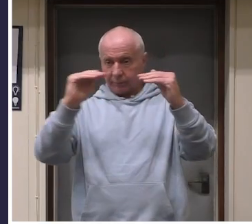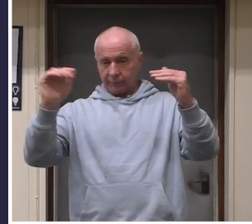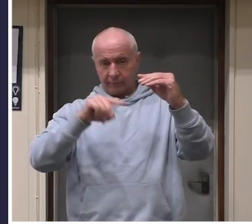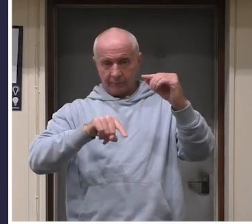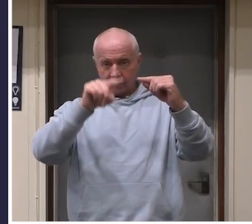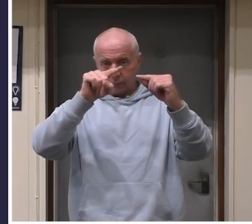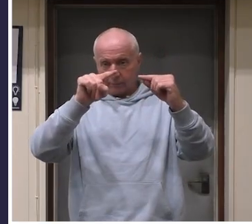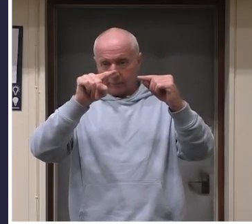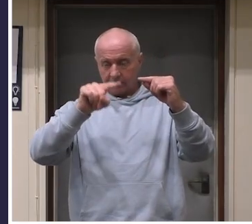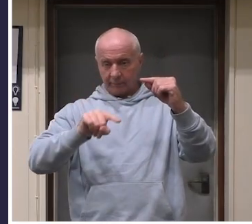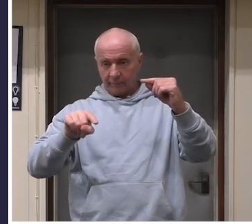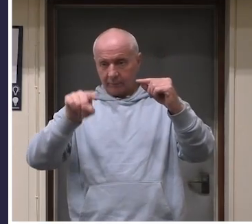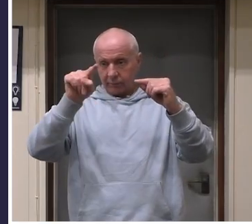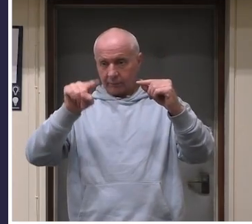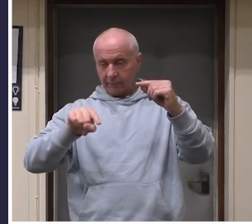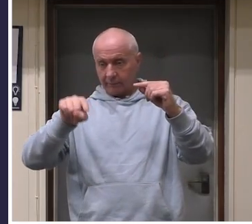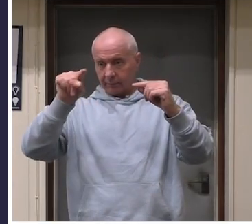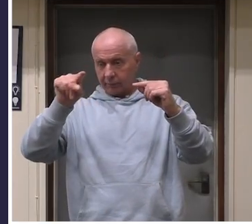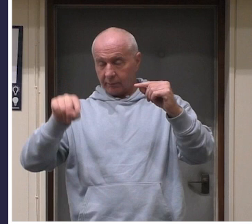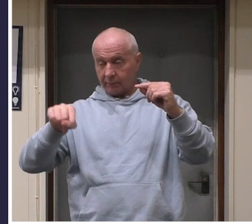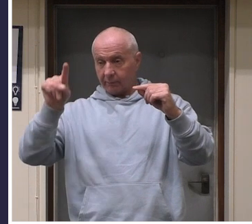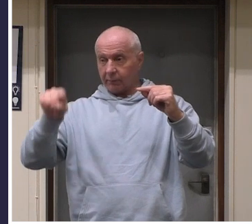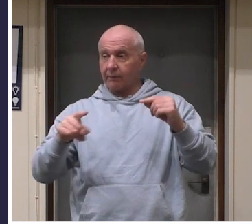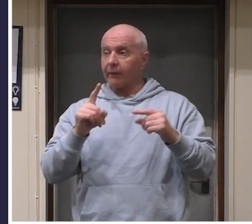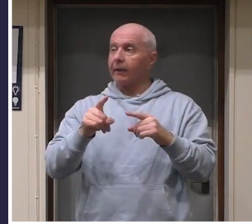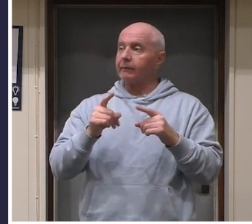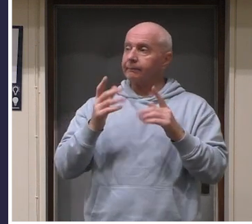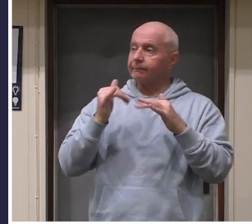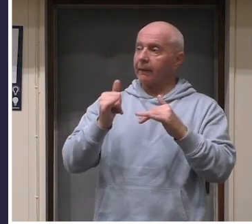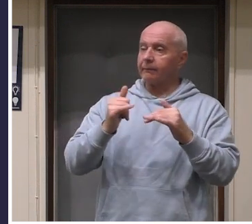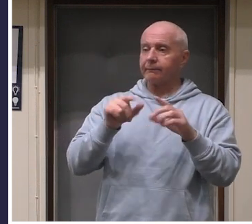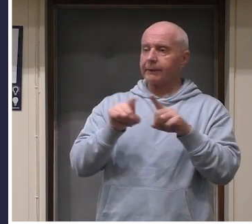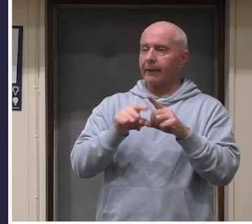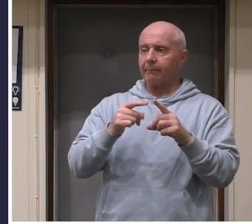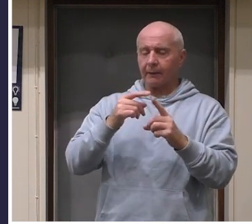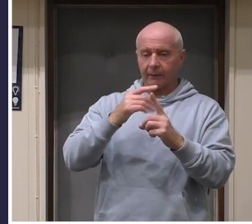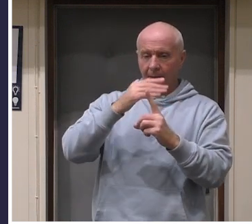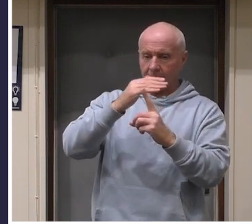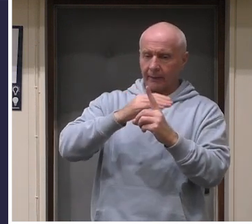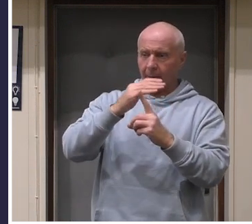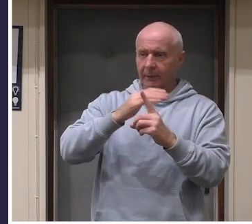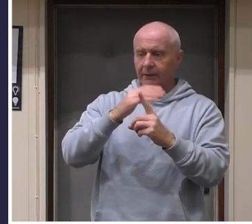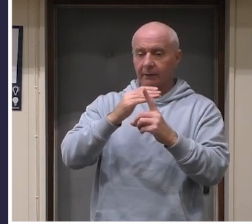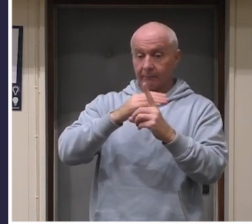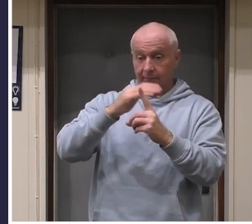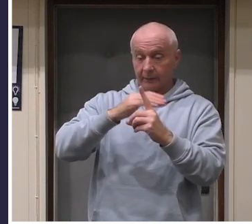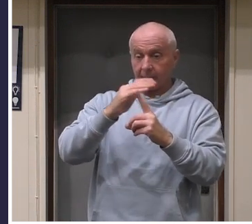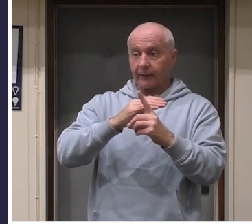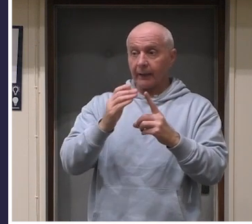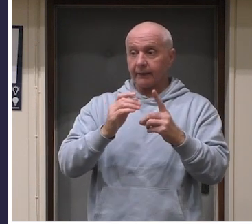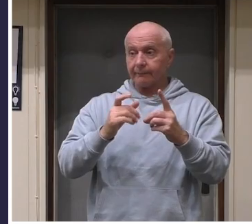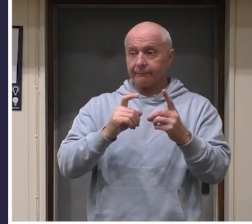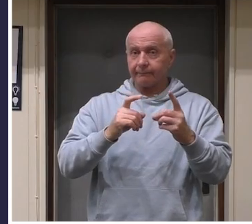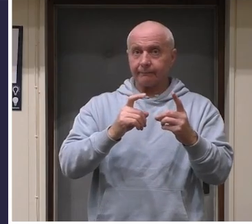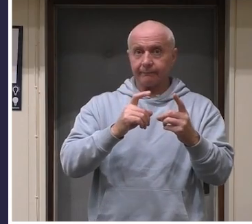measuring this asymmetry, we can then use it as a thermometer to extract the temperature of the particle. Does that make sense somewhat? I know